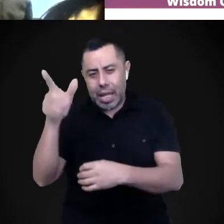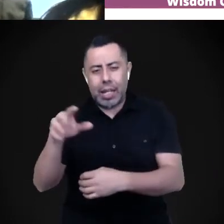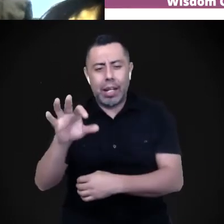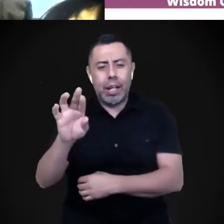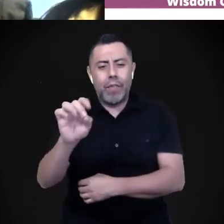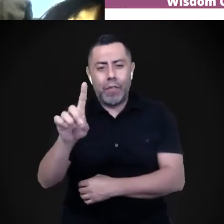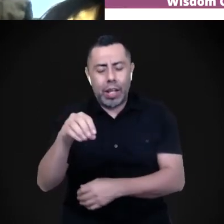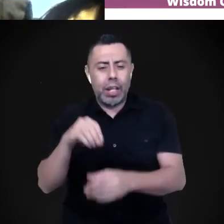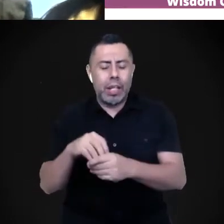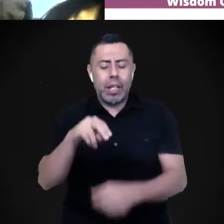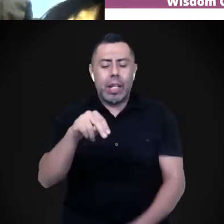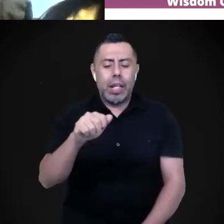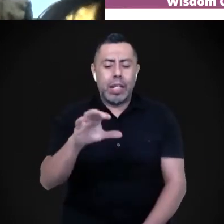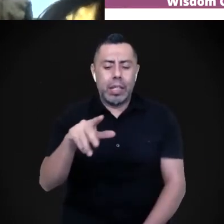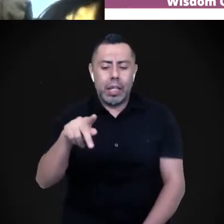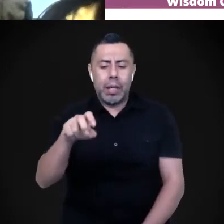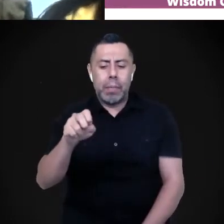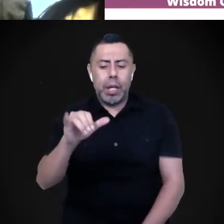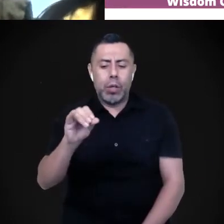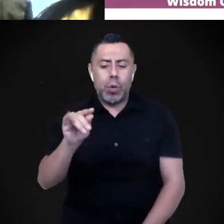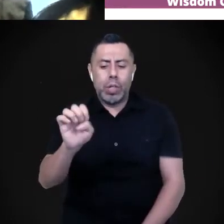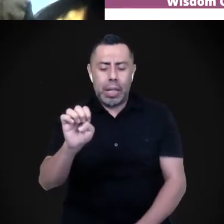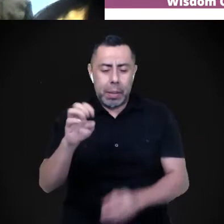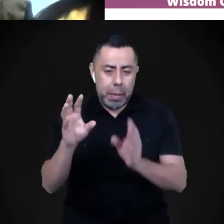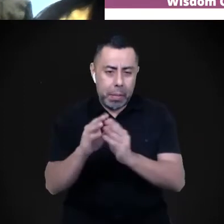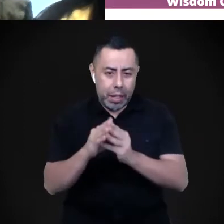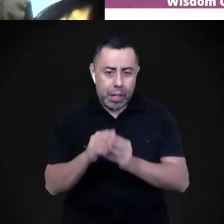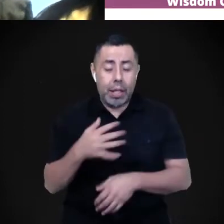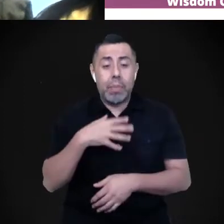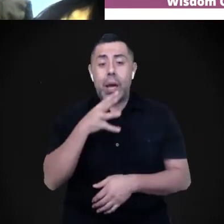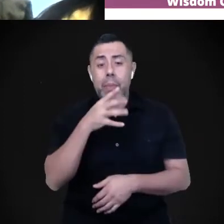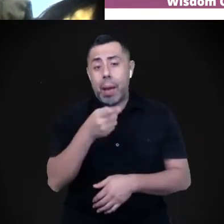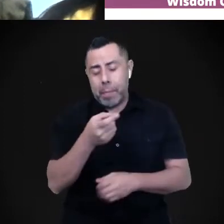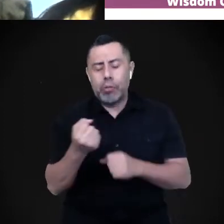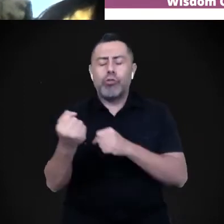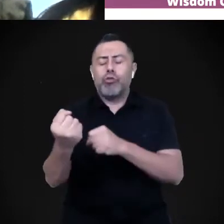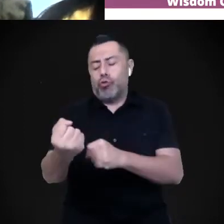really strong belief in peyote. She's